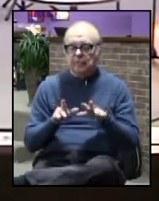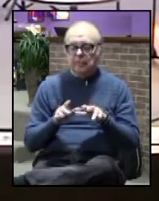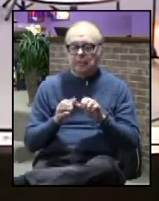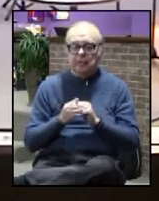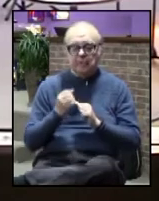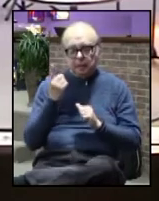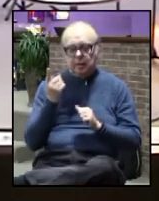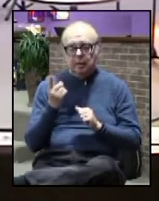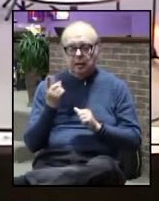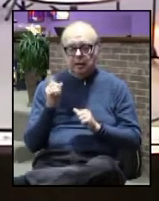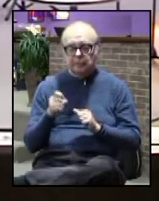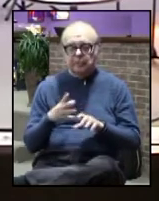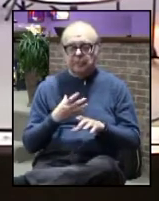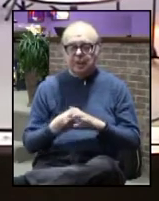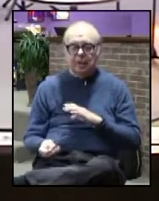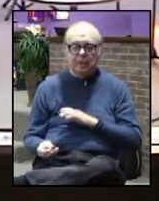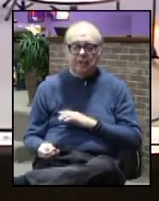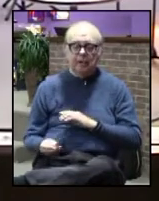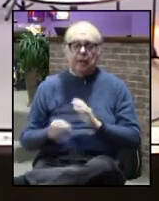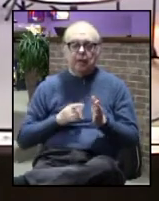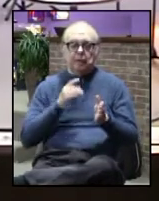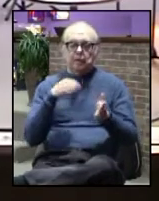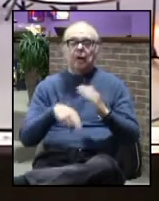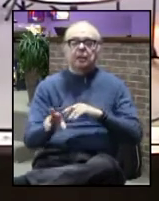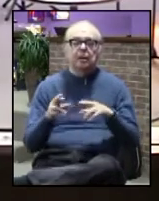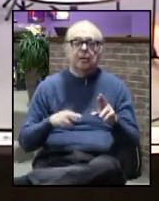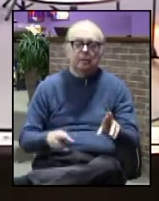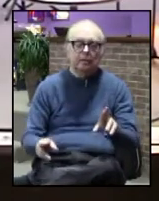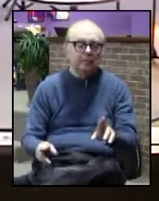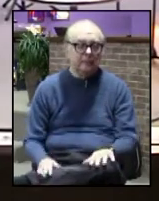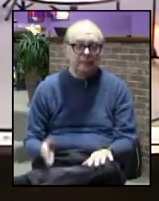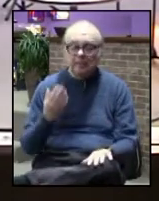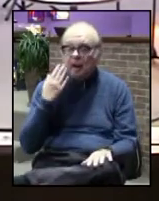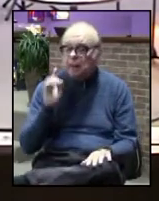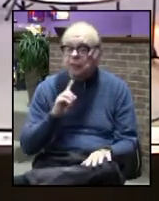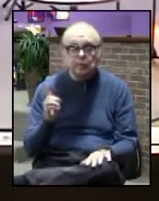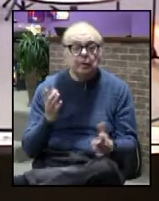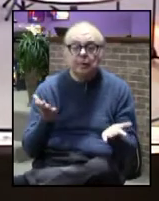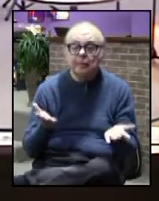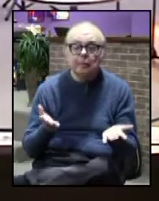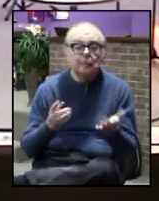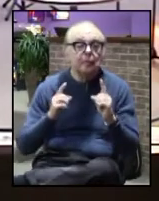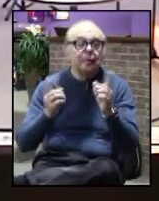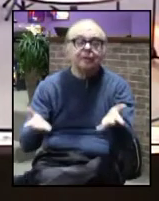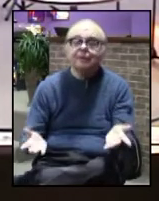didn't realize that they were supposed to get out. They went on down the river. I had no clue where they ended up.